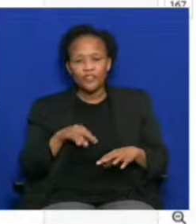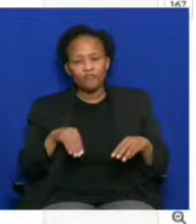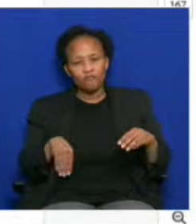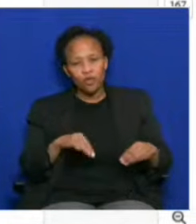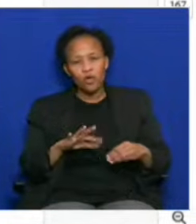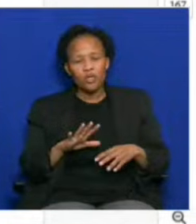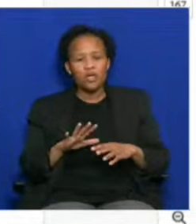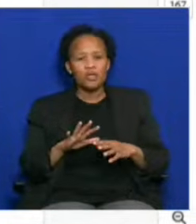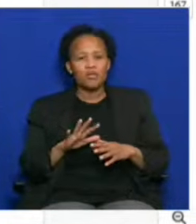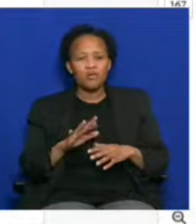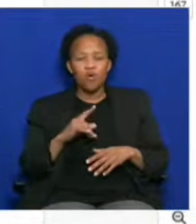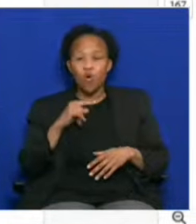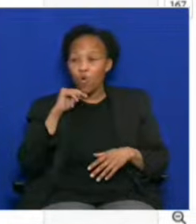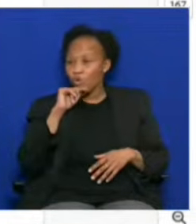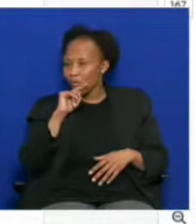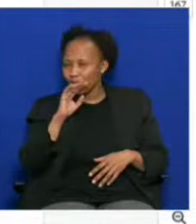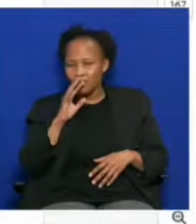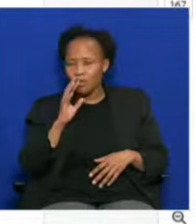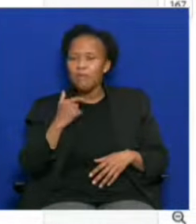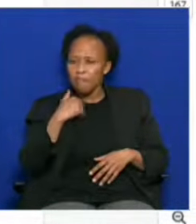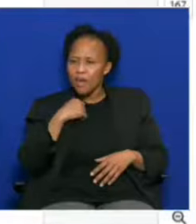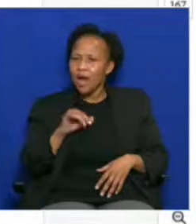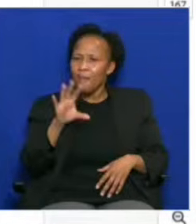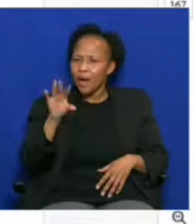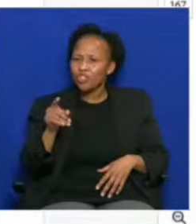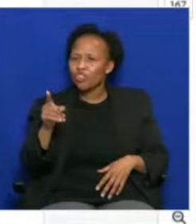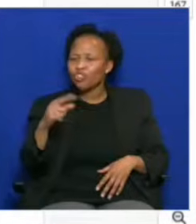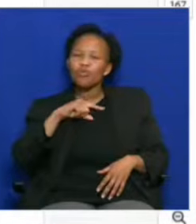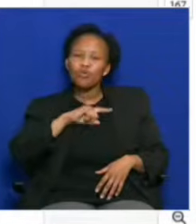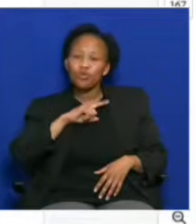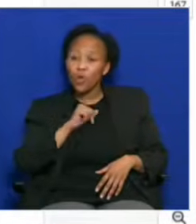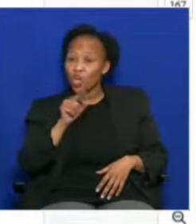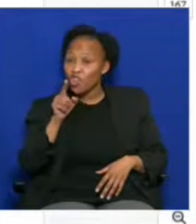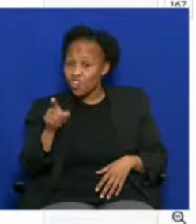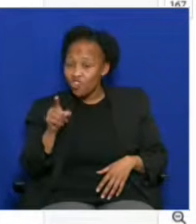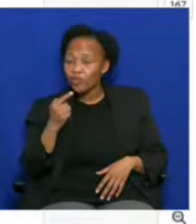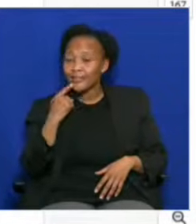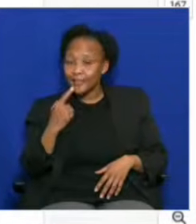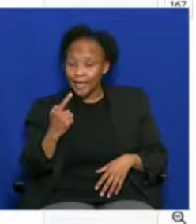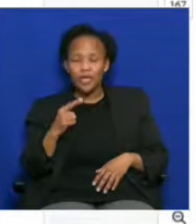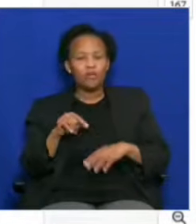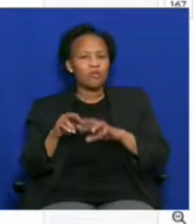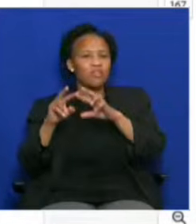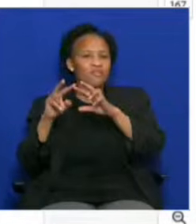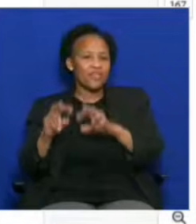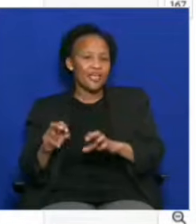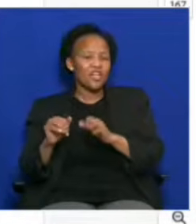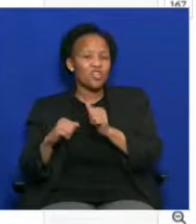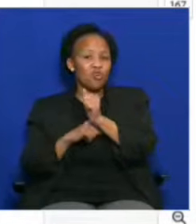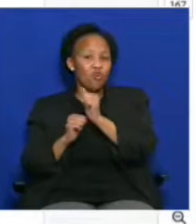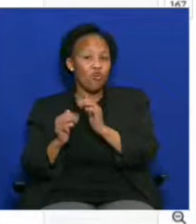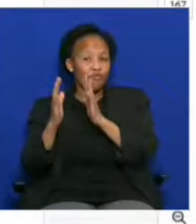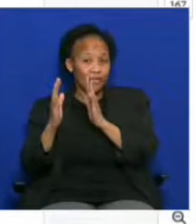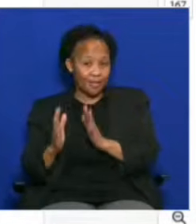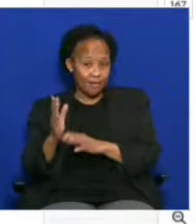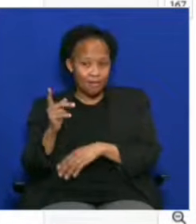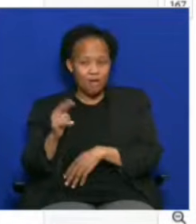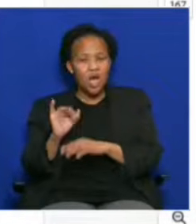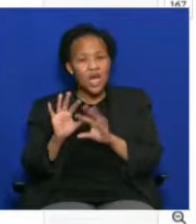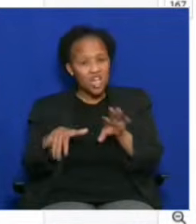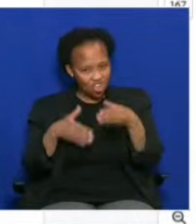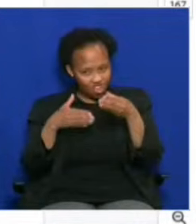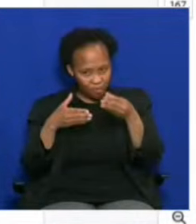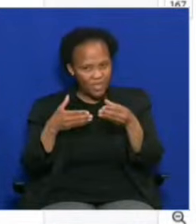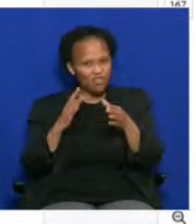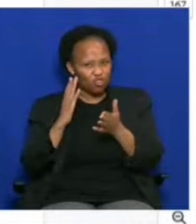because you've said you are the investigating officer, and you must have received all these documents. So I'm curious